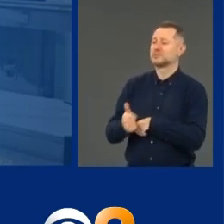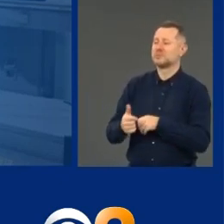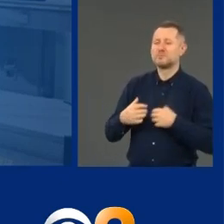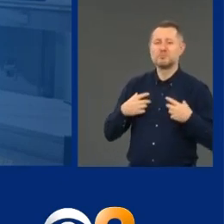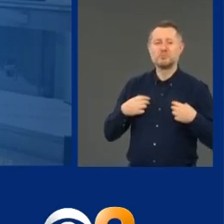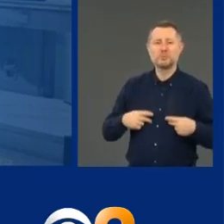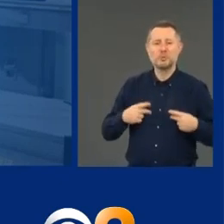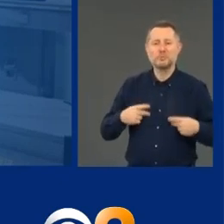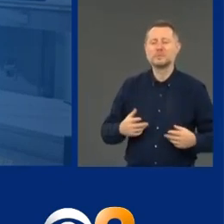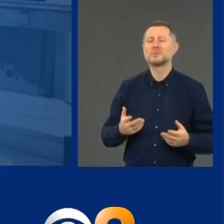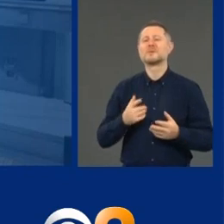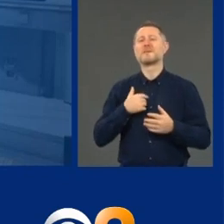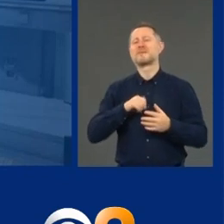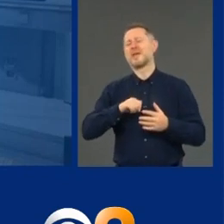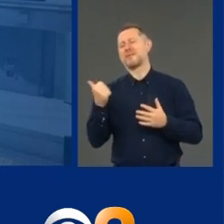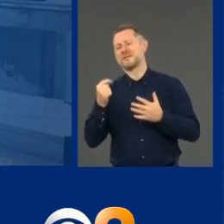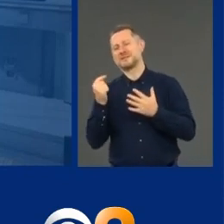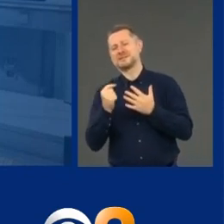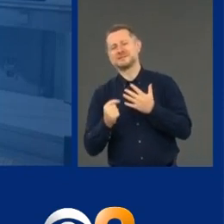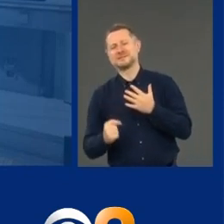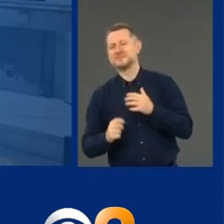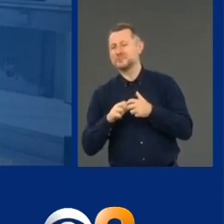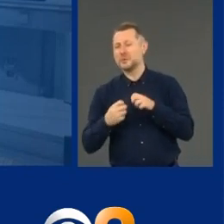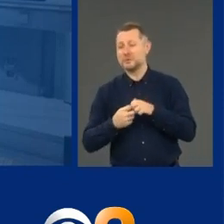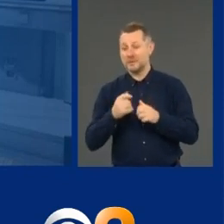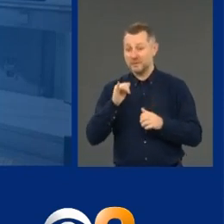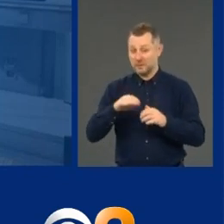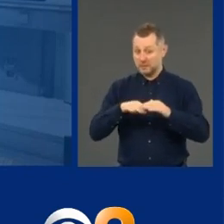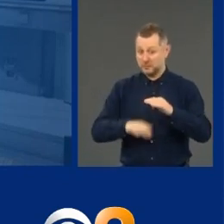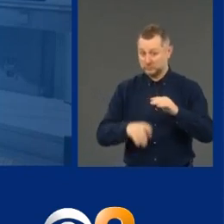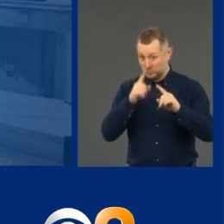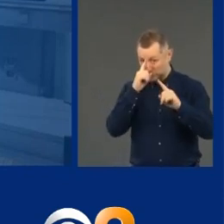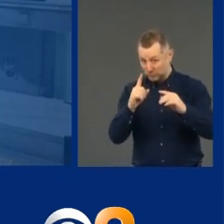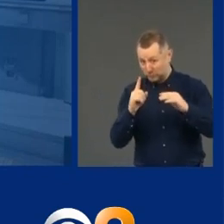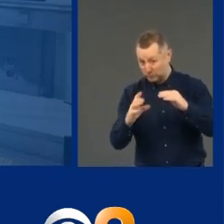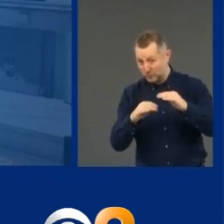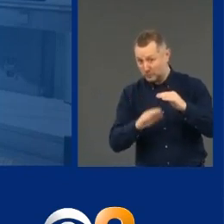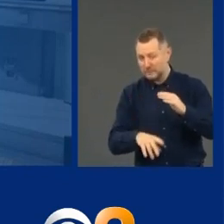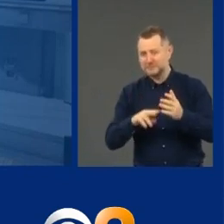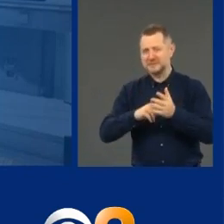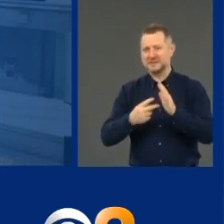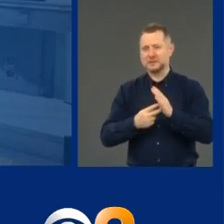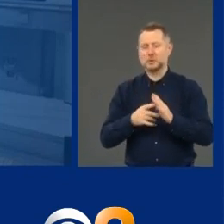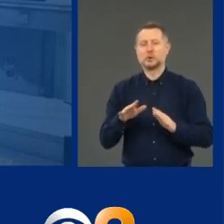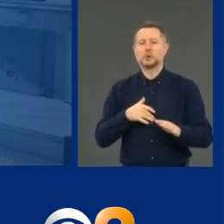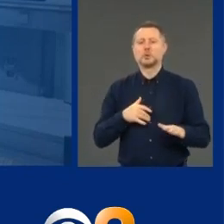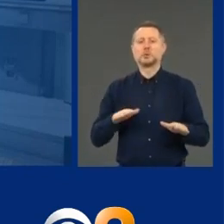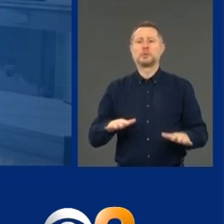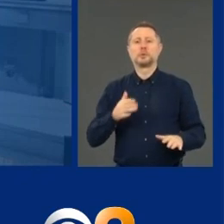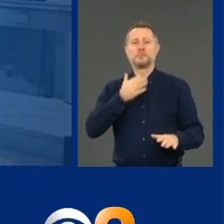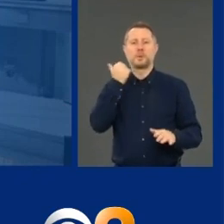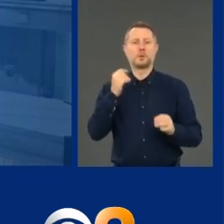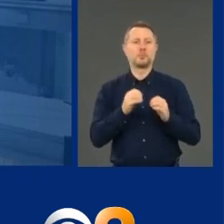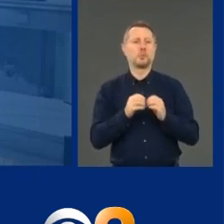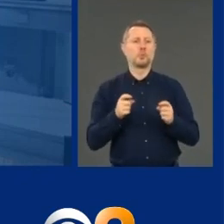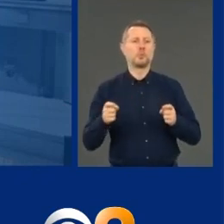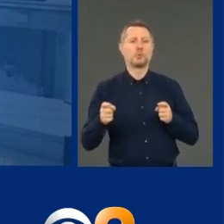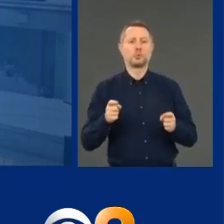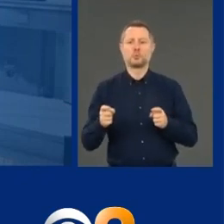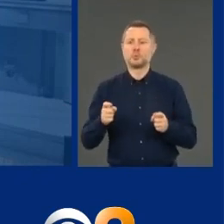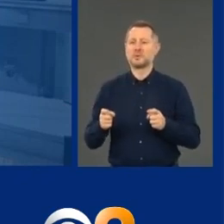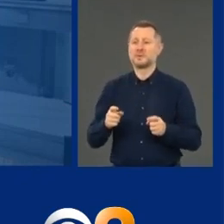But if you can get under 100, I think you can breathe a sigh of relief. When he said this to me, we